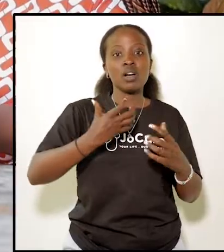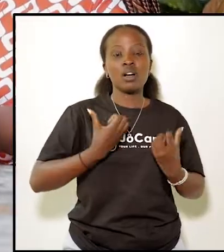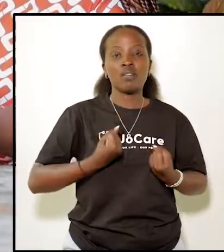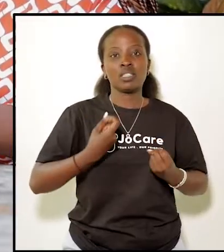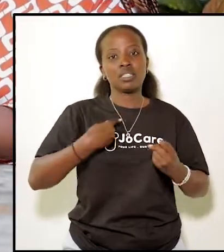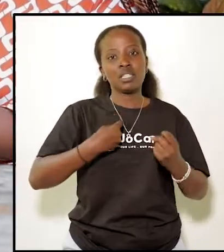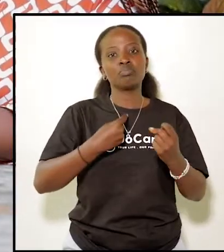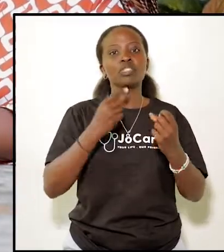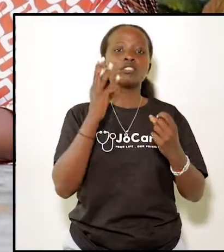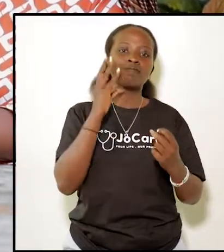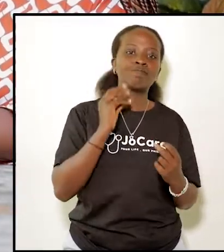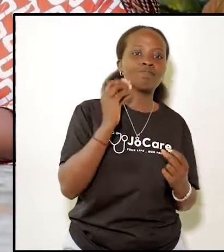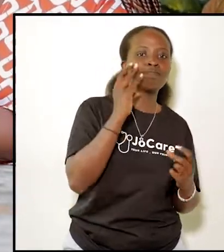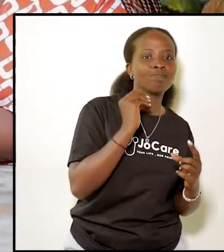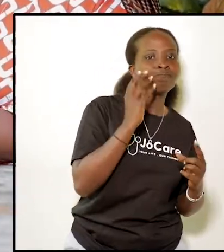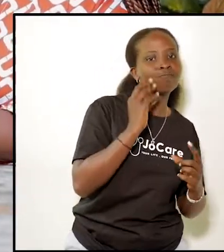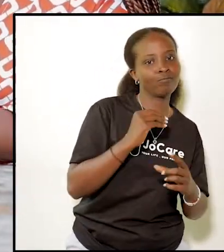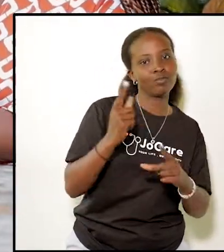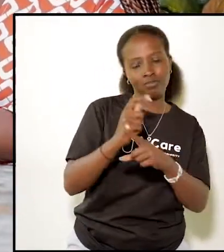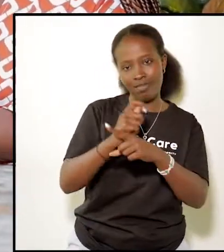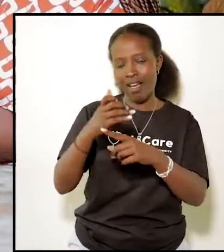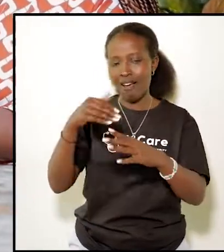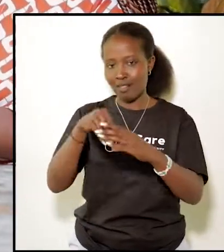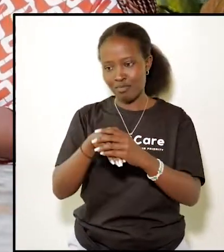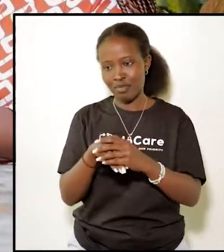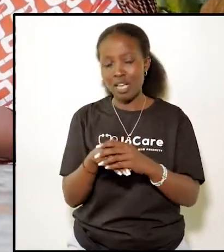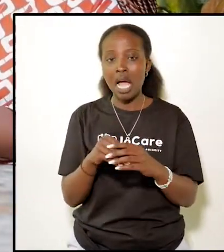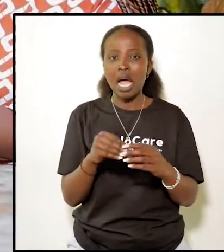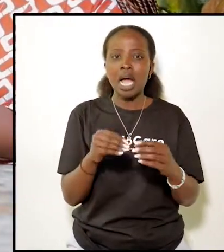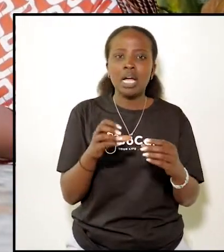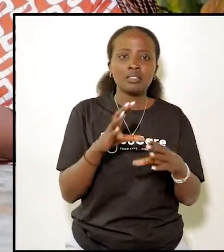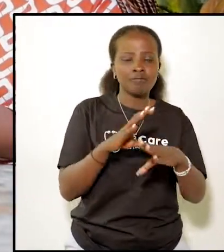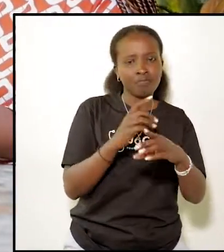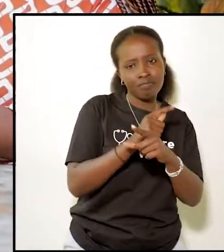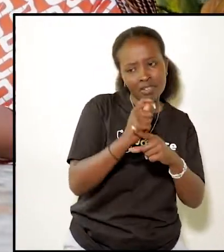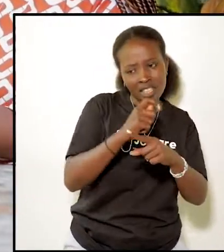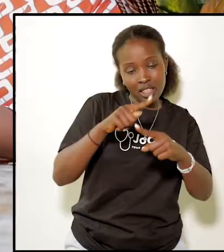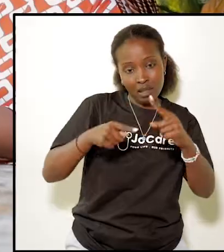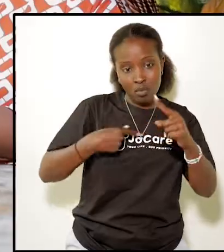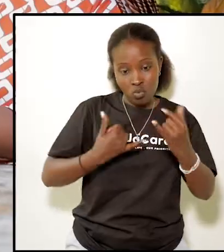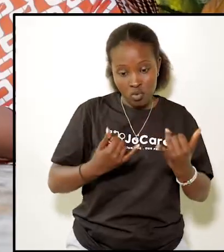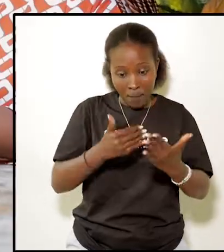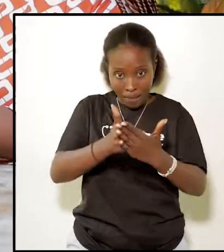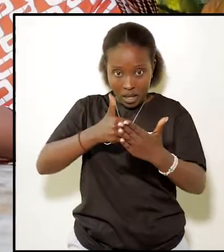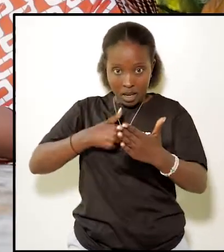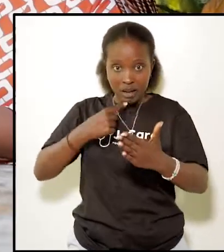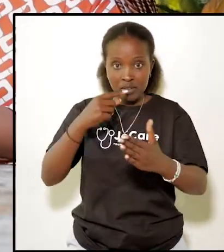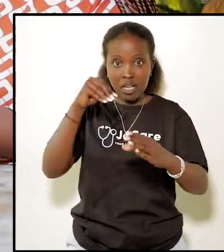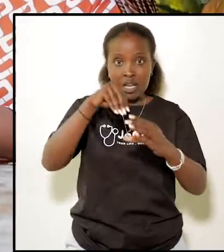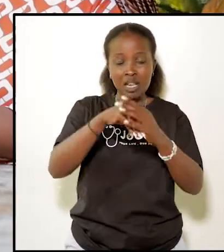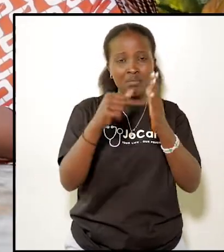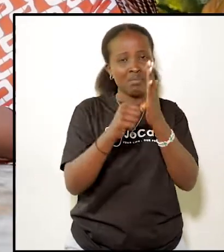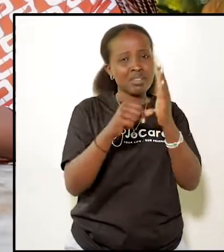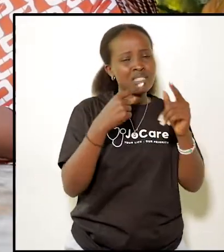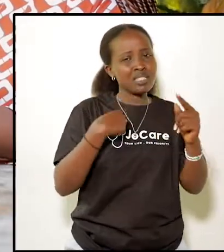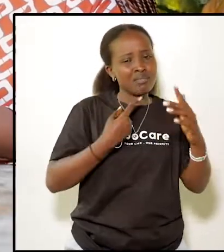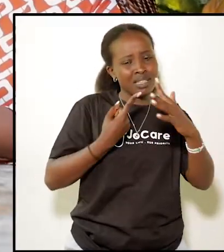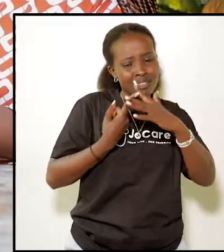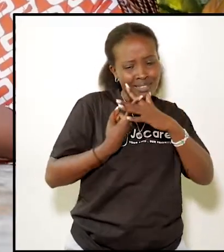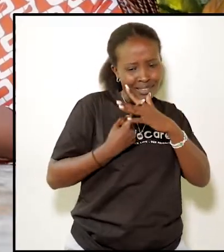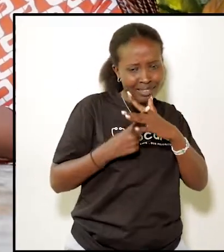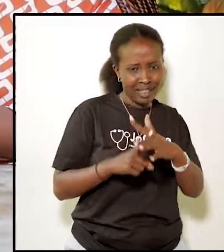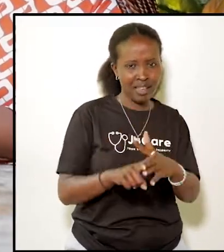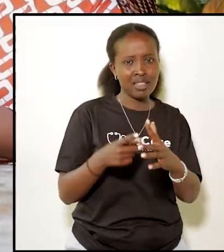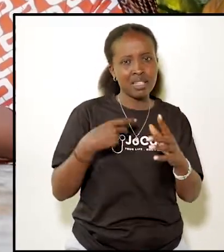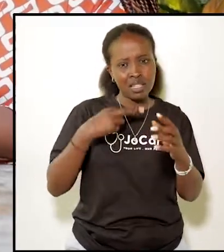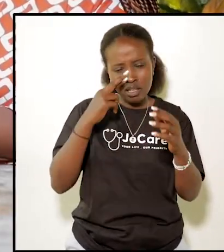also have lack of exercises. Yes. As you said, when you are going to look for the cause of irregularity, you